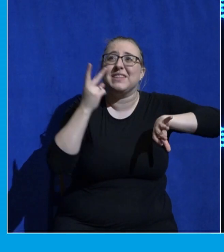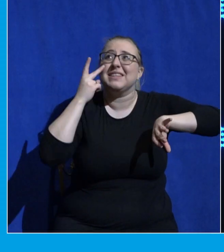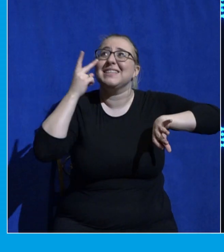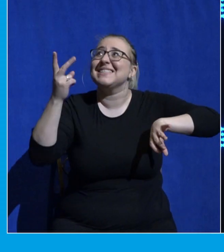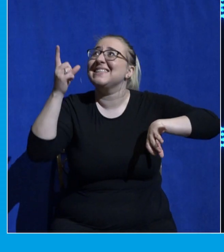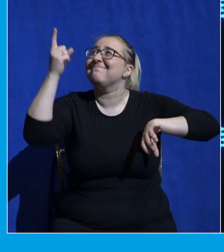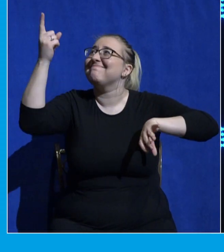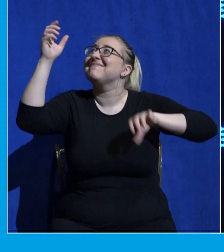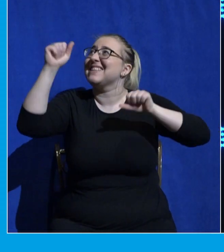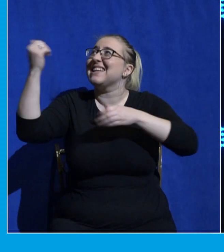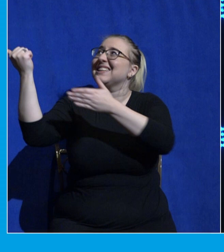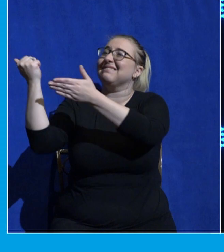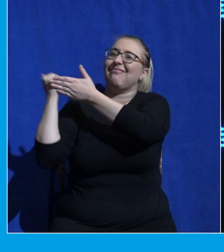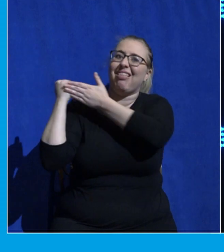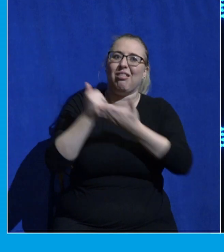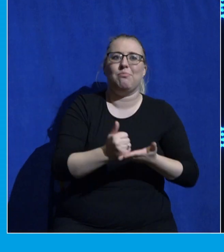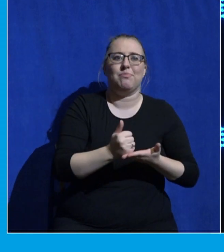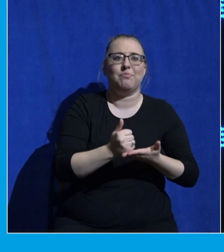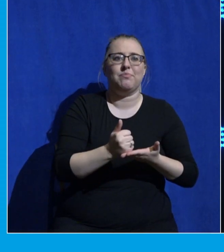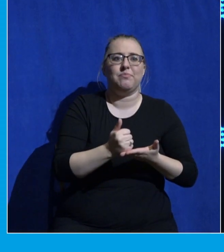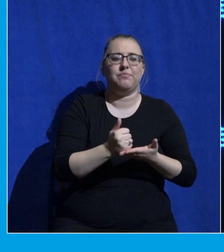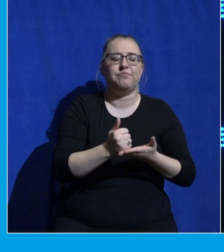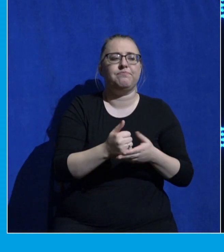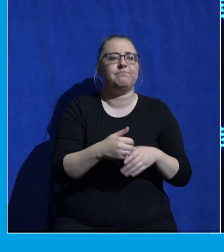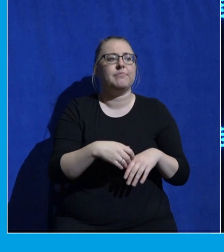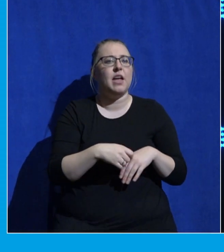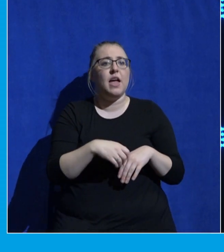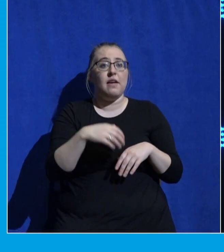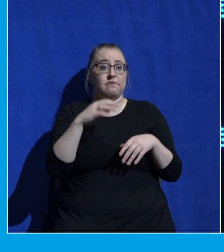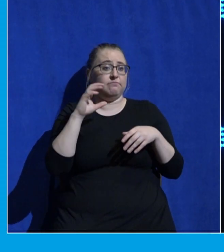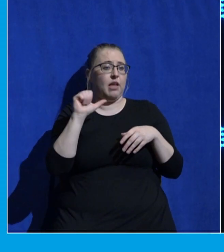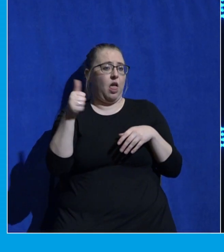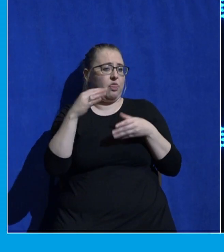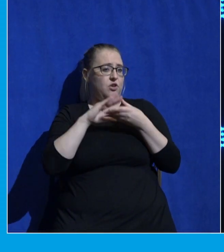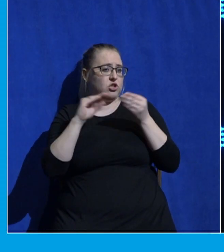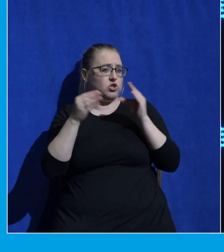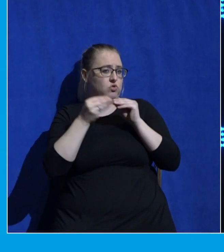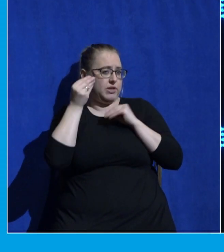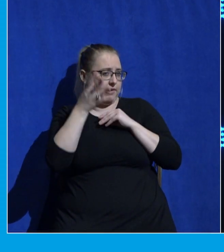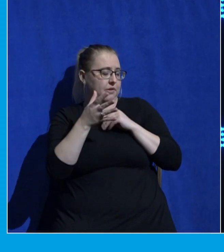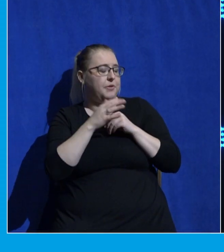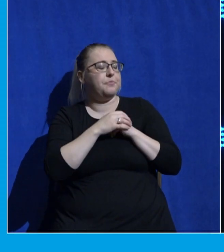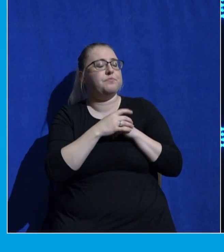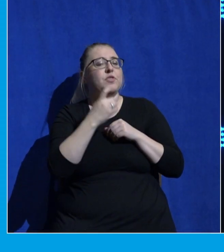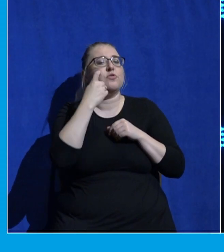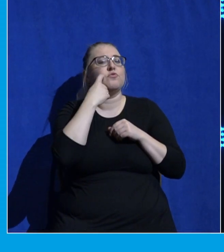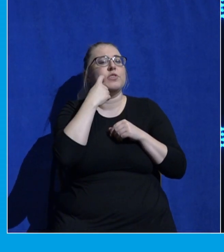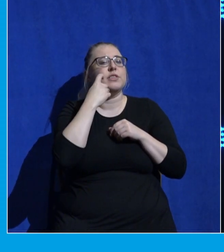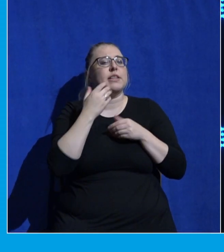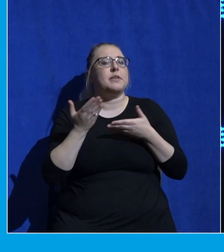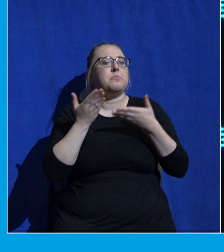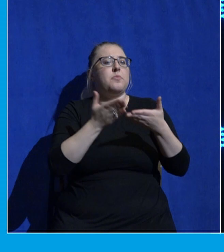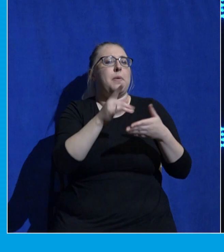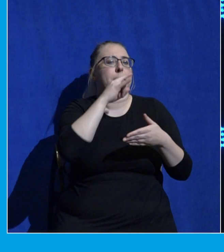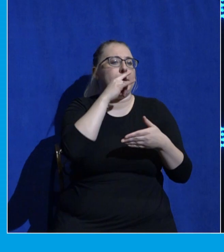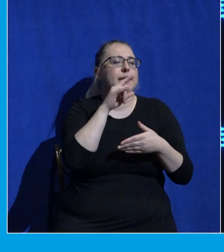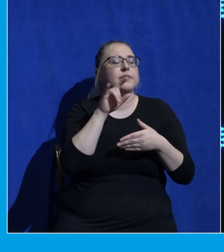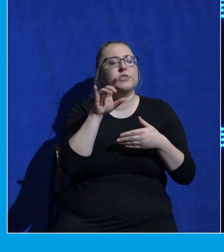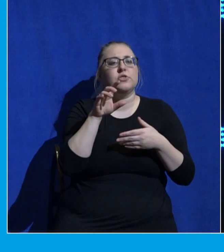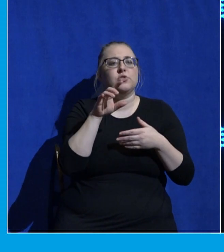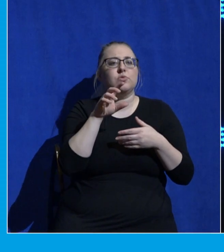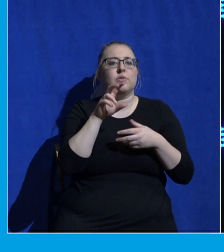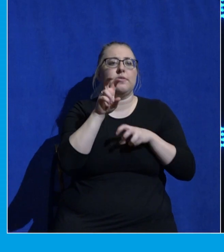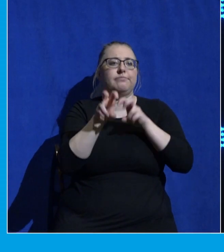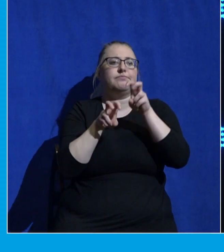us. Here's an analogy for you. Recently, I took my kids to a theme park, and it would have been nice before we